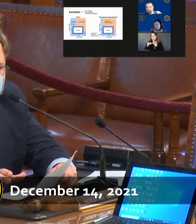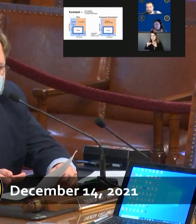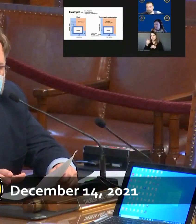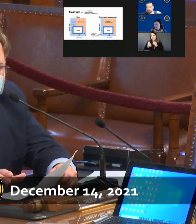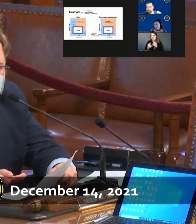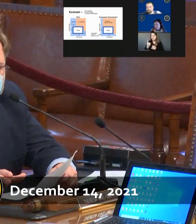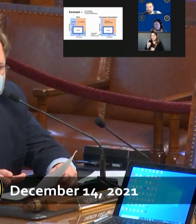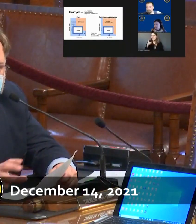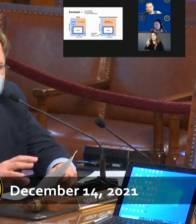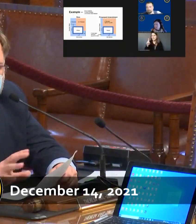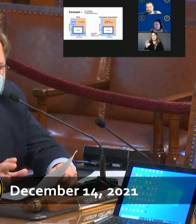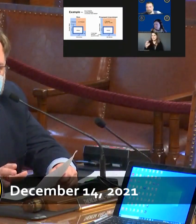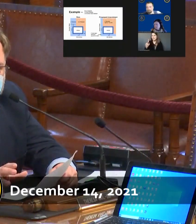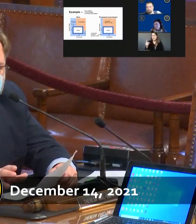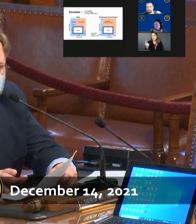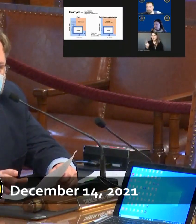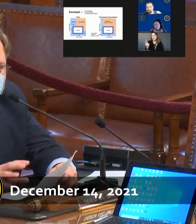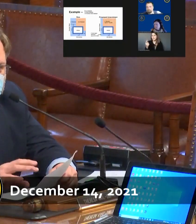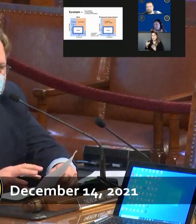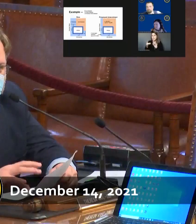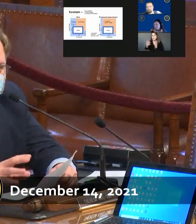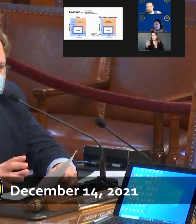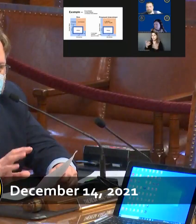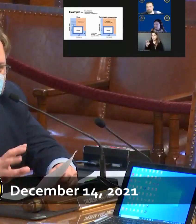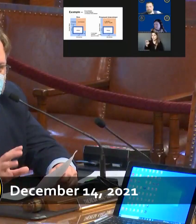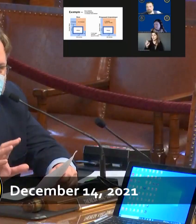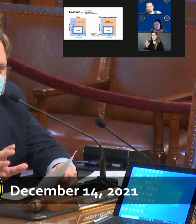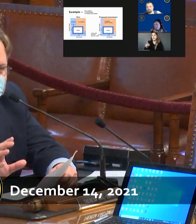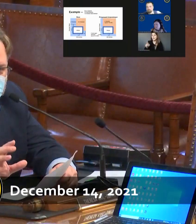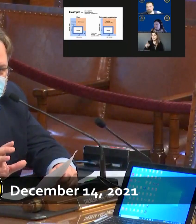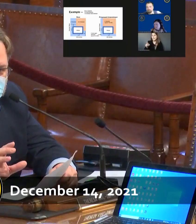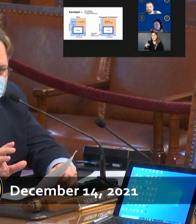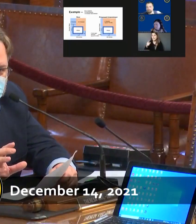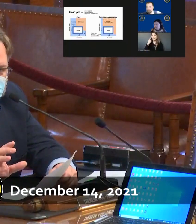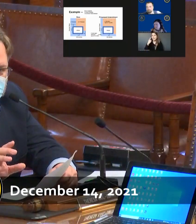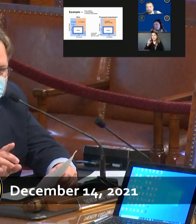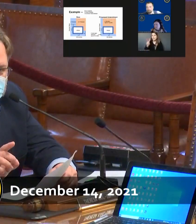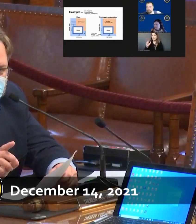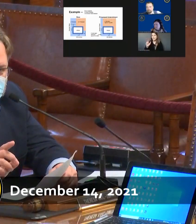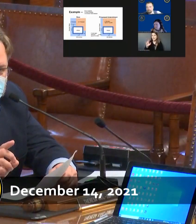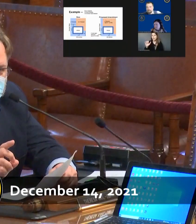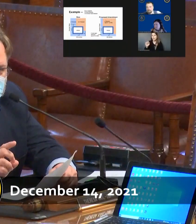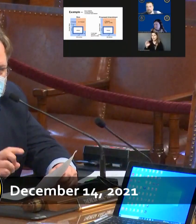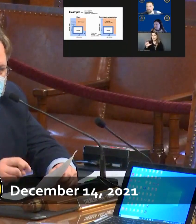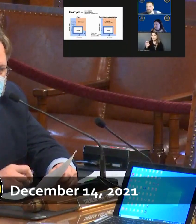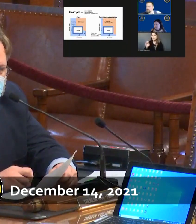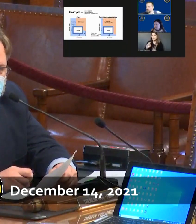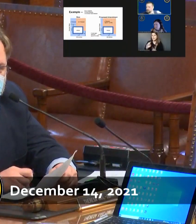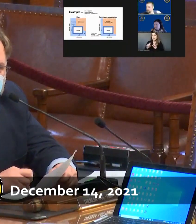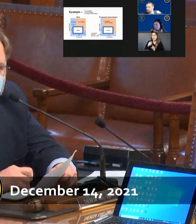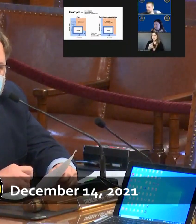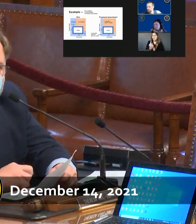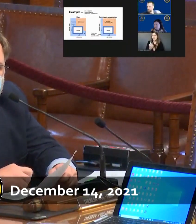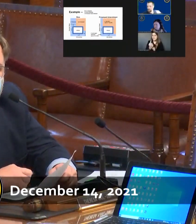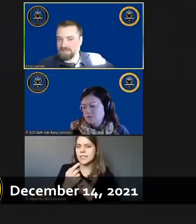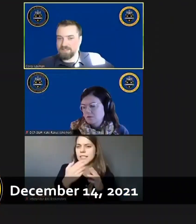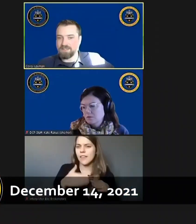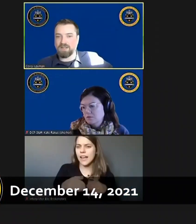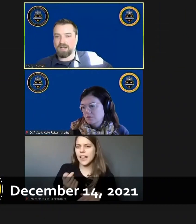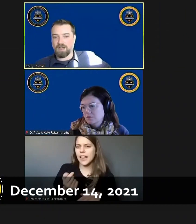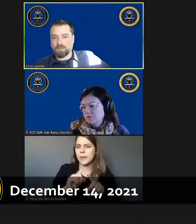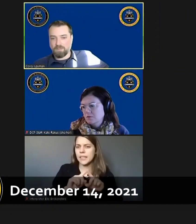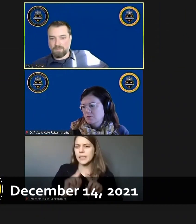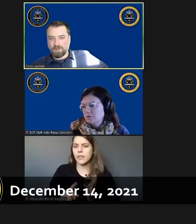need to get a variance for and what's allowed now. This one's broken up a little different. So Yeah, so